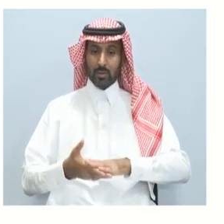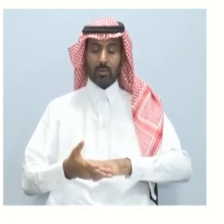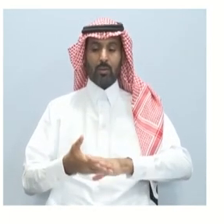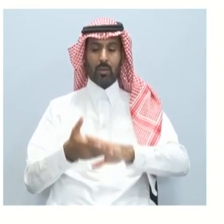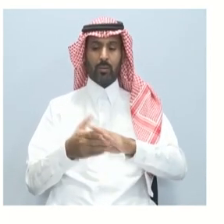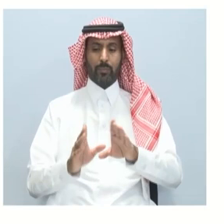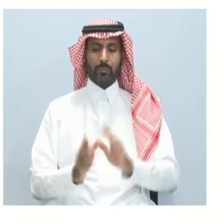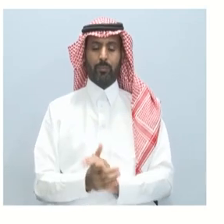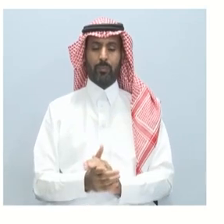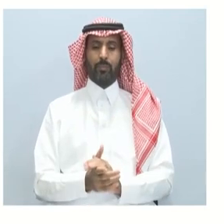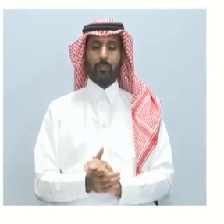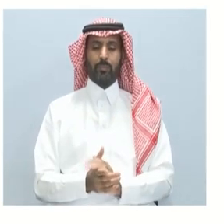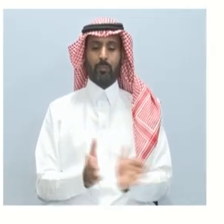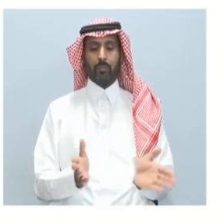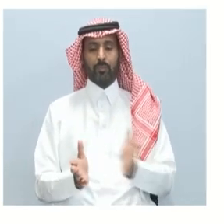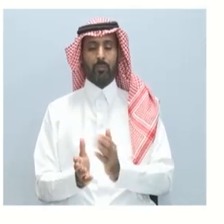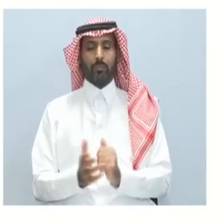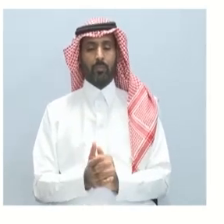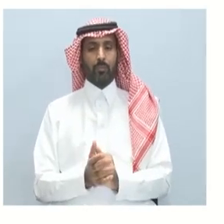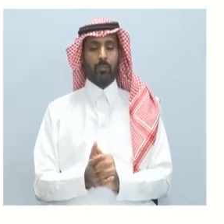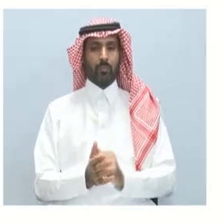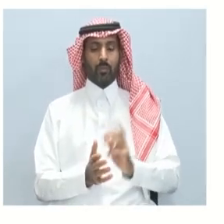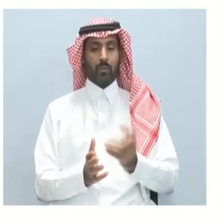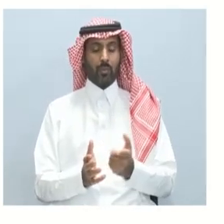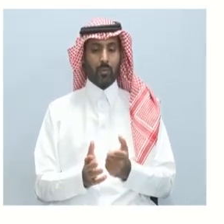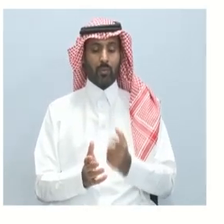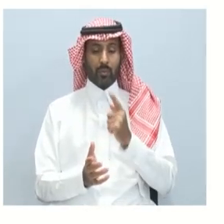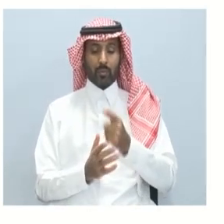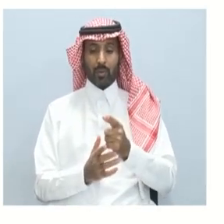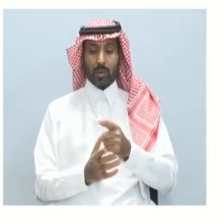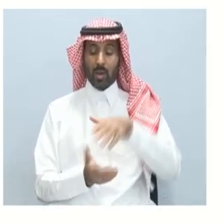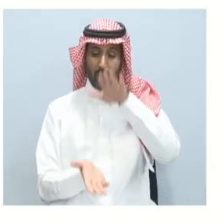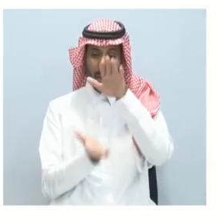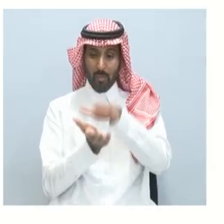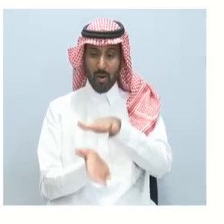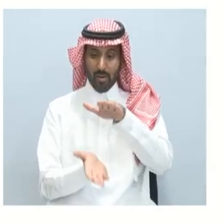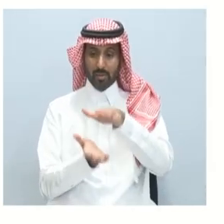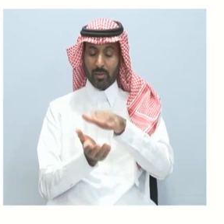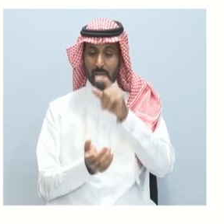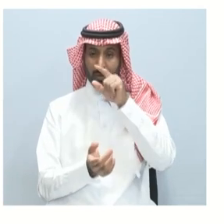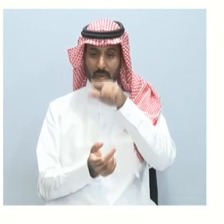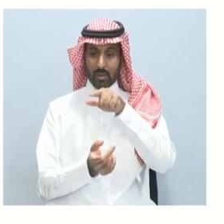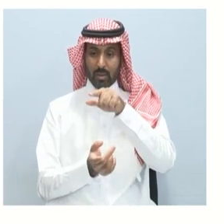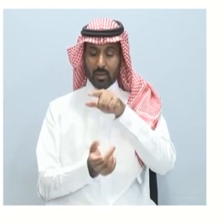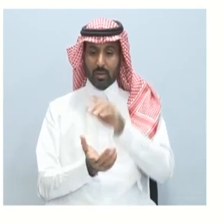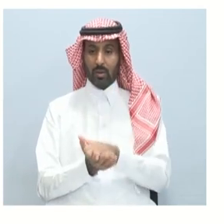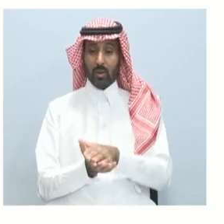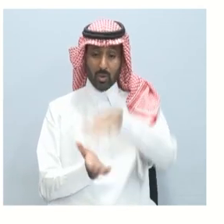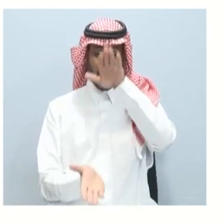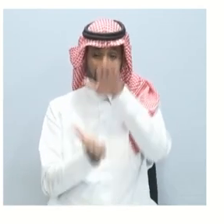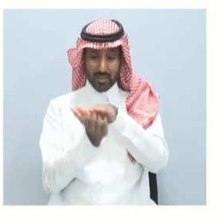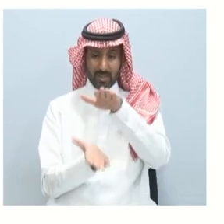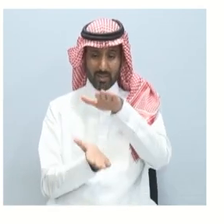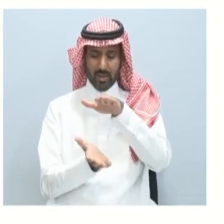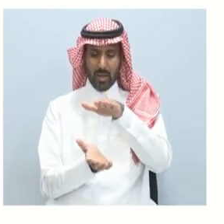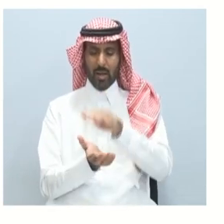questions. In what way do the African crocodile and the plover have a symbiotic relationship? So it's